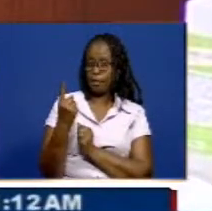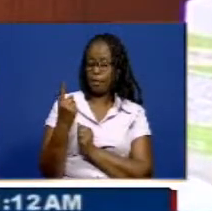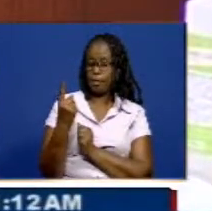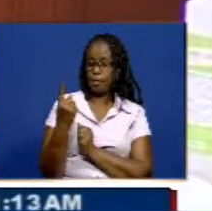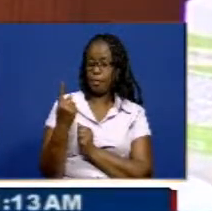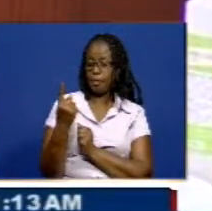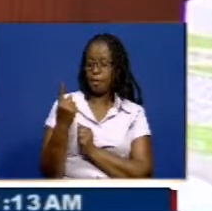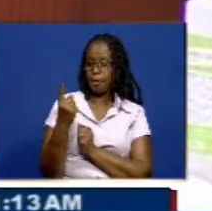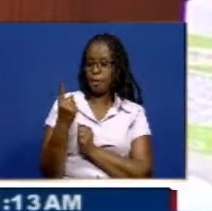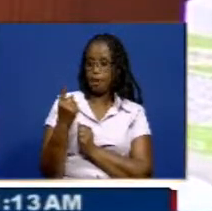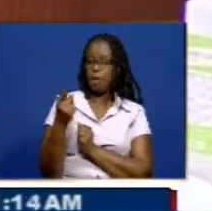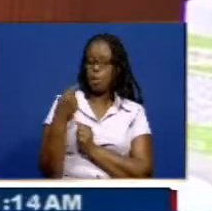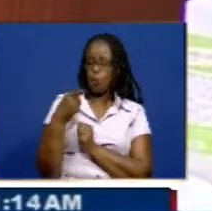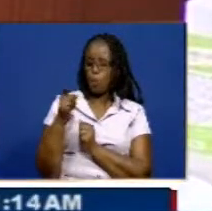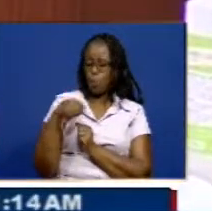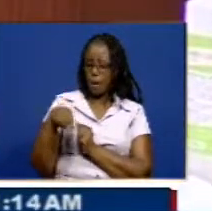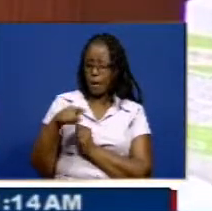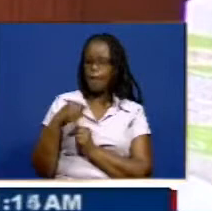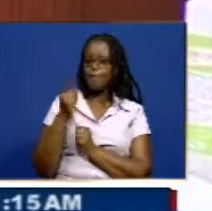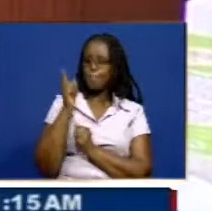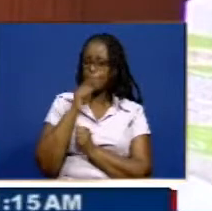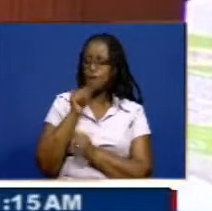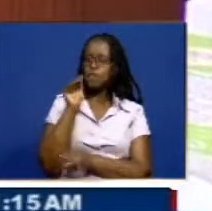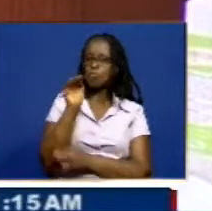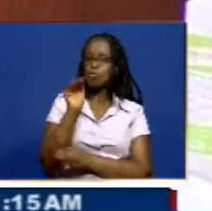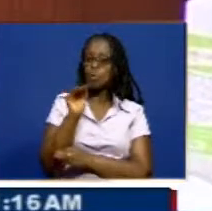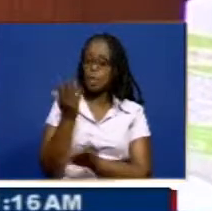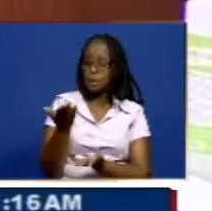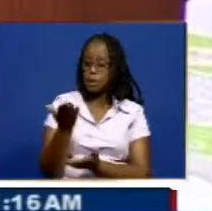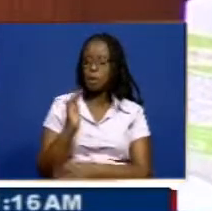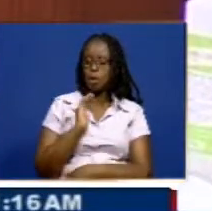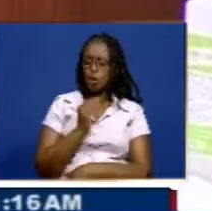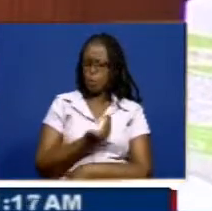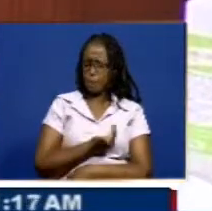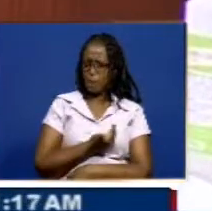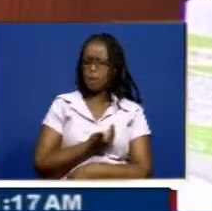and we requested that this committee summons